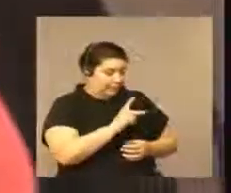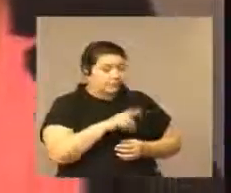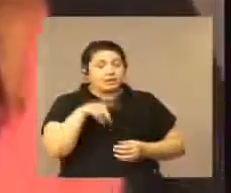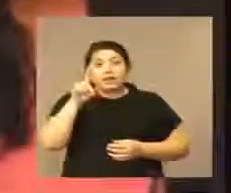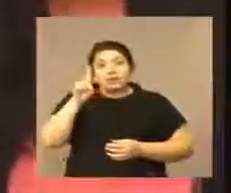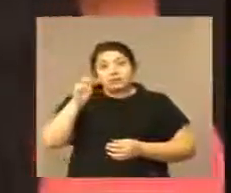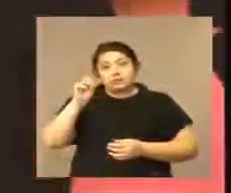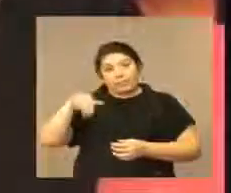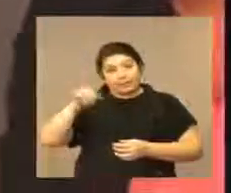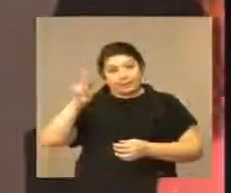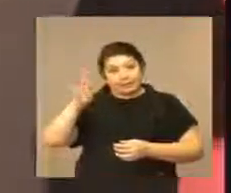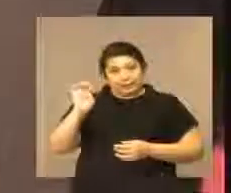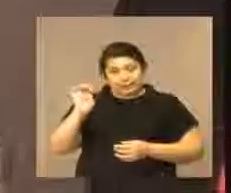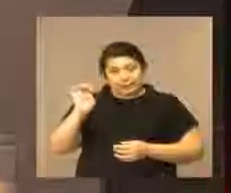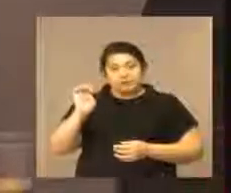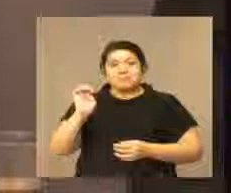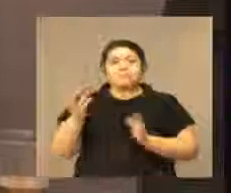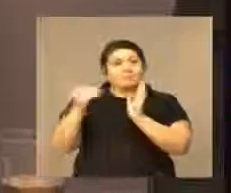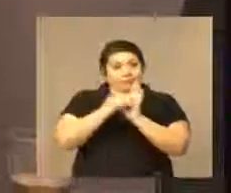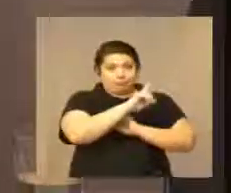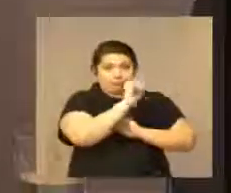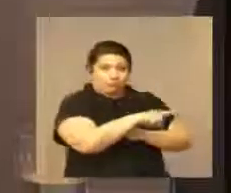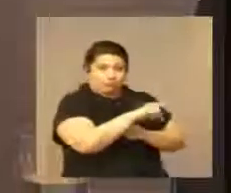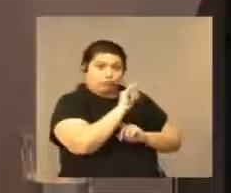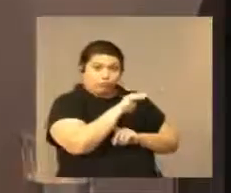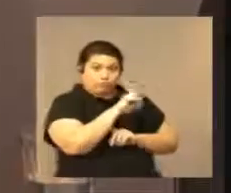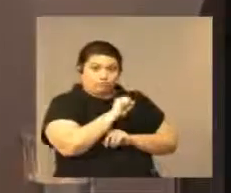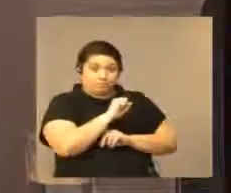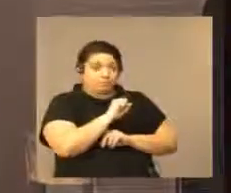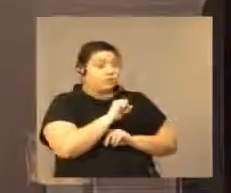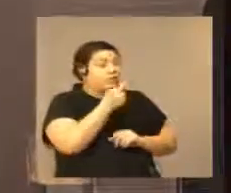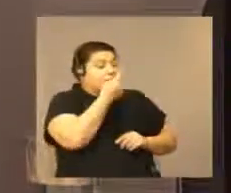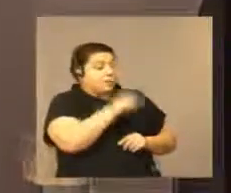Dominique, for you, James, can you demonstrate